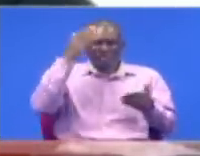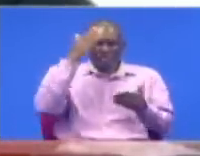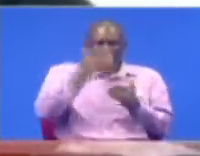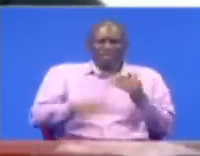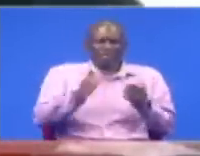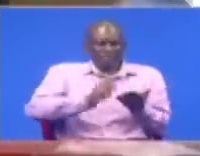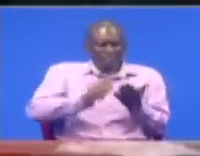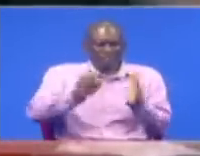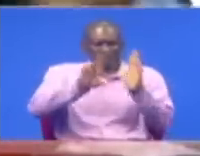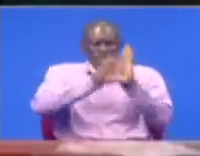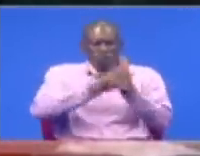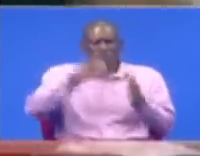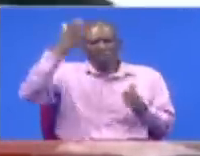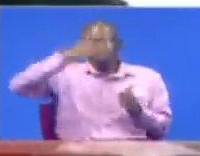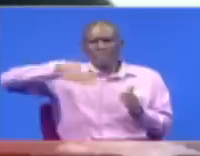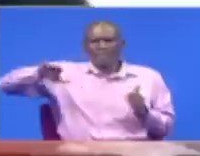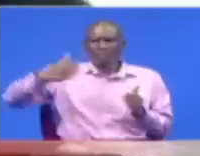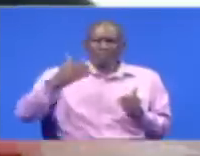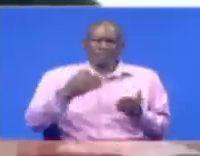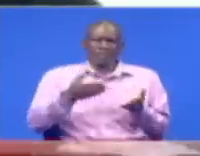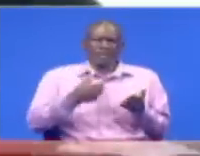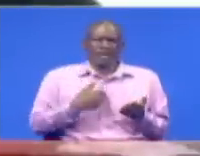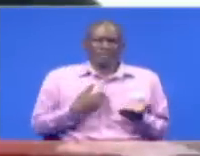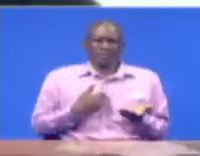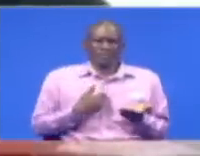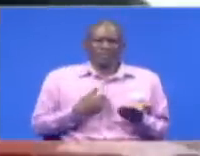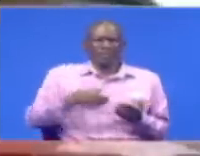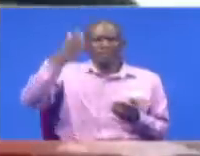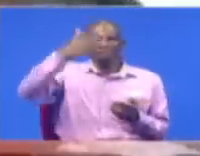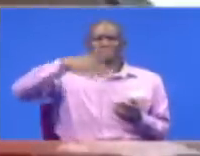written law. So Parliament has